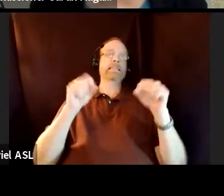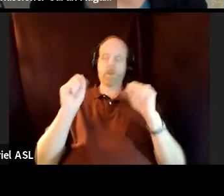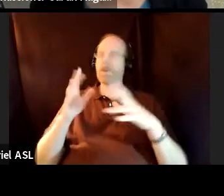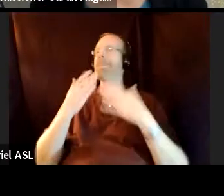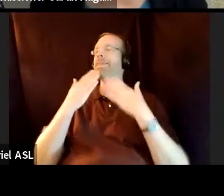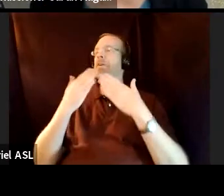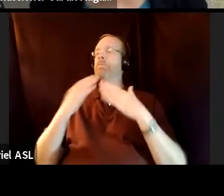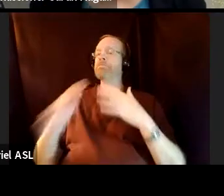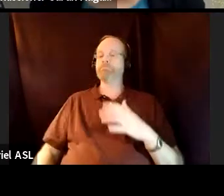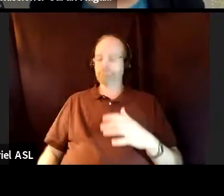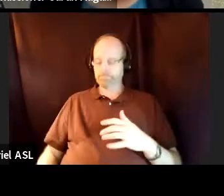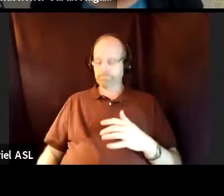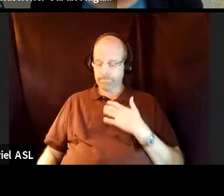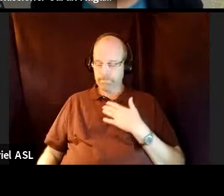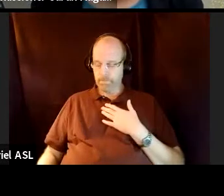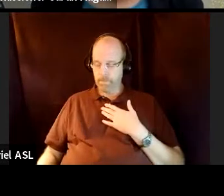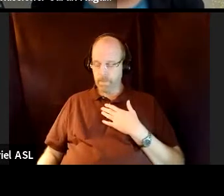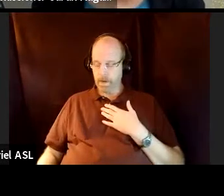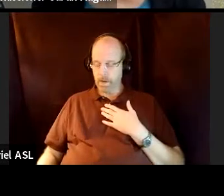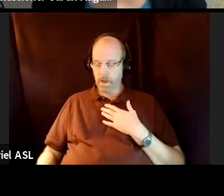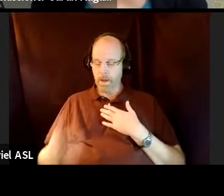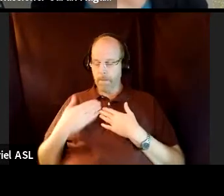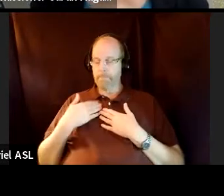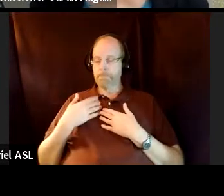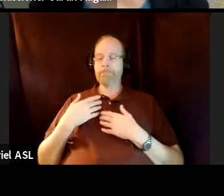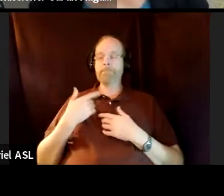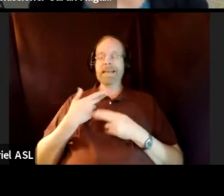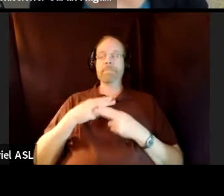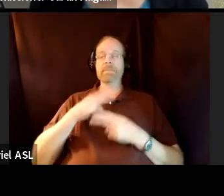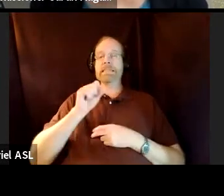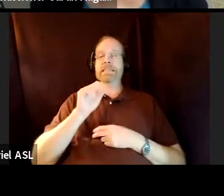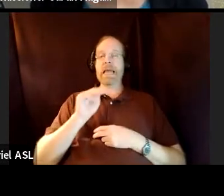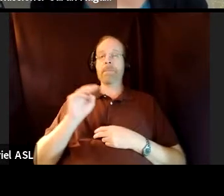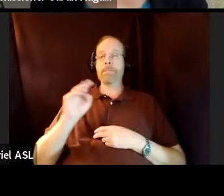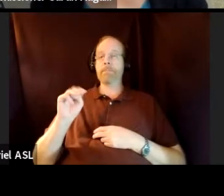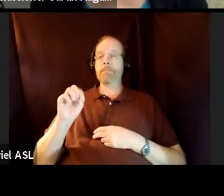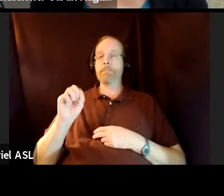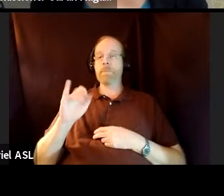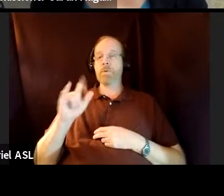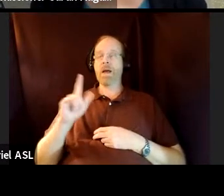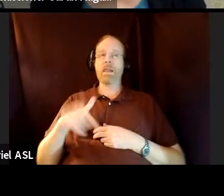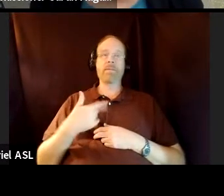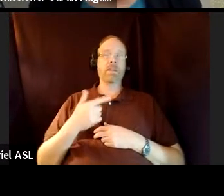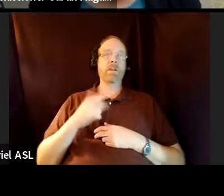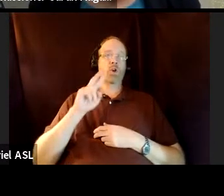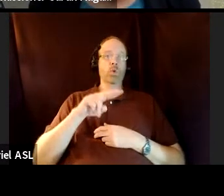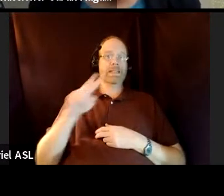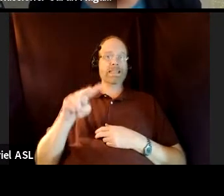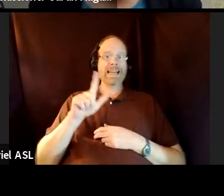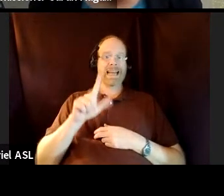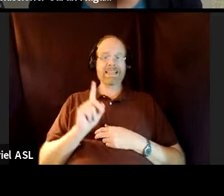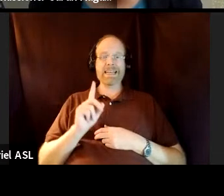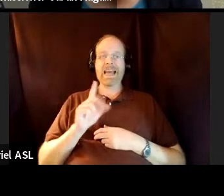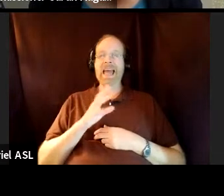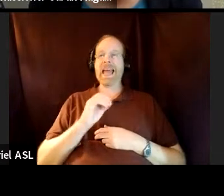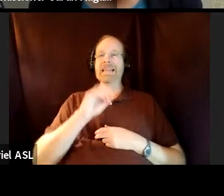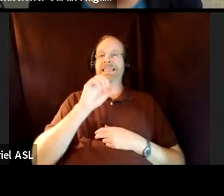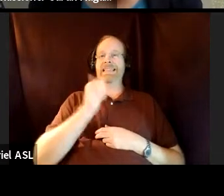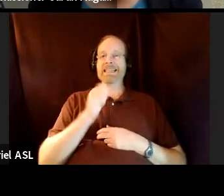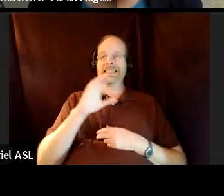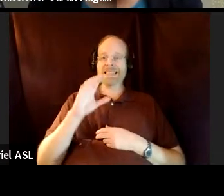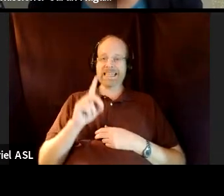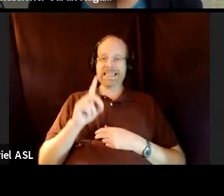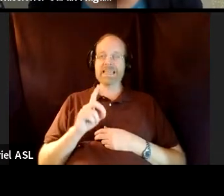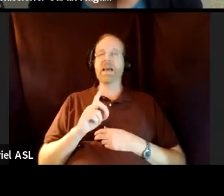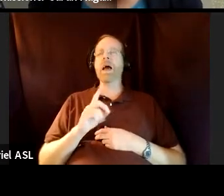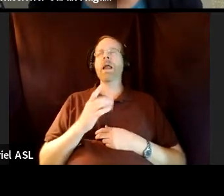you. I'm Sam Merrill, live in the 22nd LD and the 10th CD, and